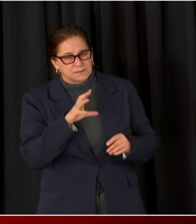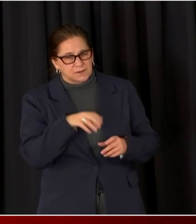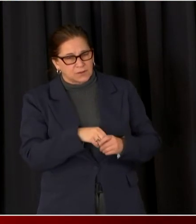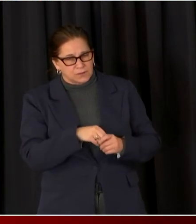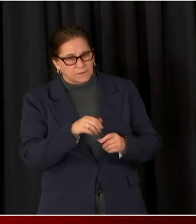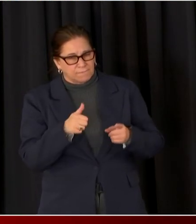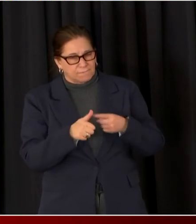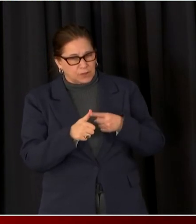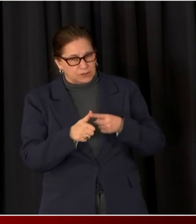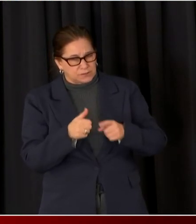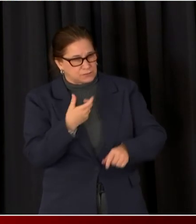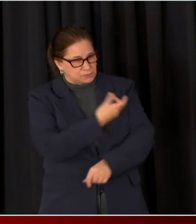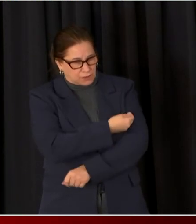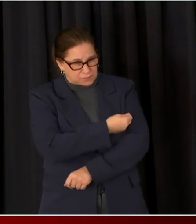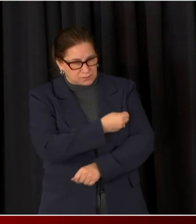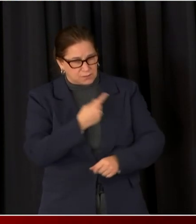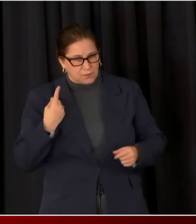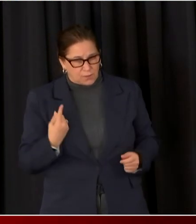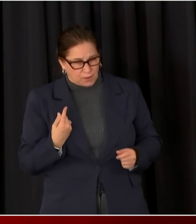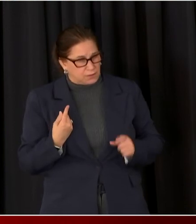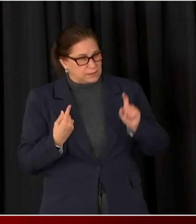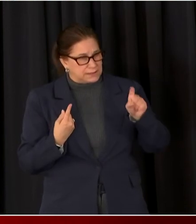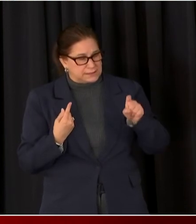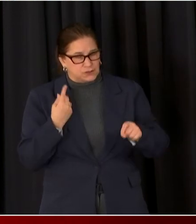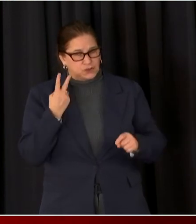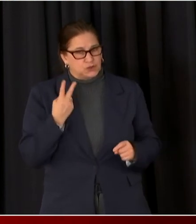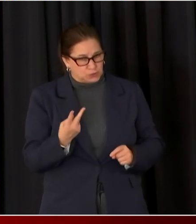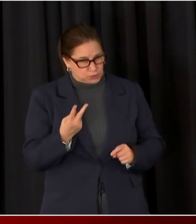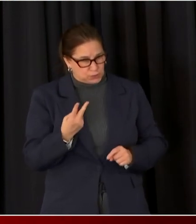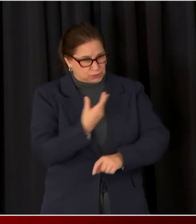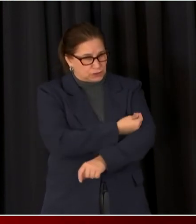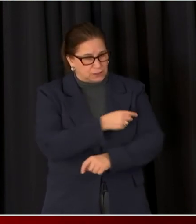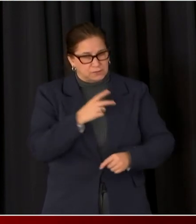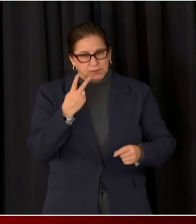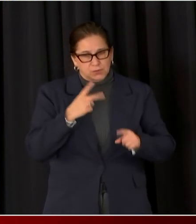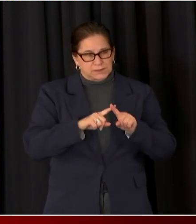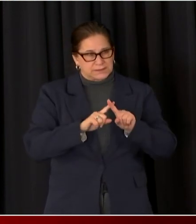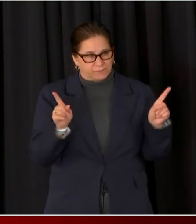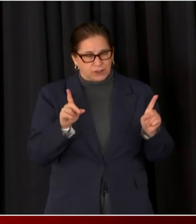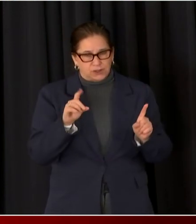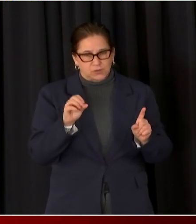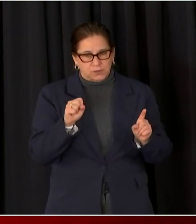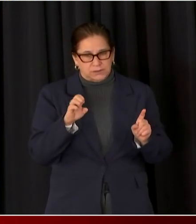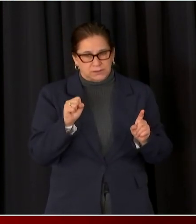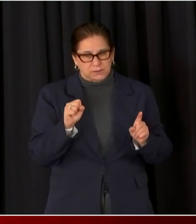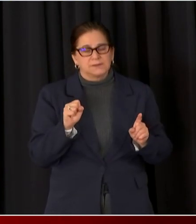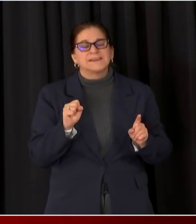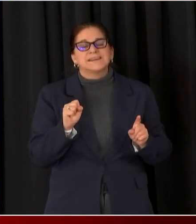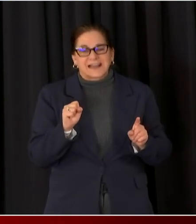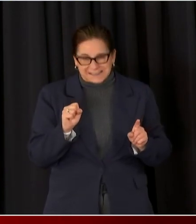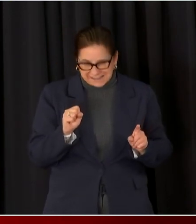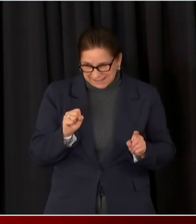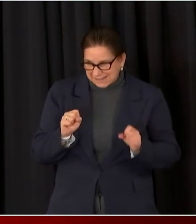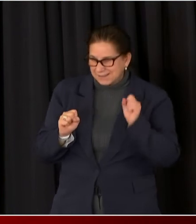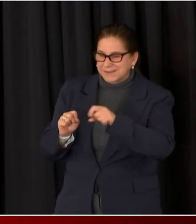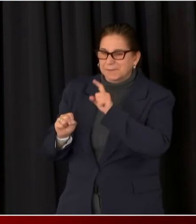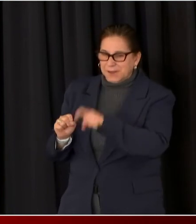two, is that right? That is correct. So when you get a dose, do you get the first and the second round, or does the second round come later in a second